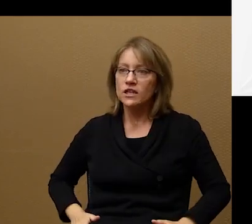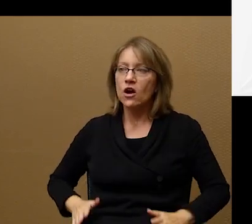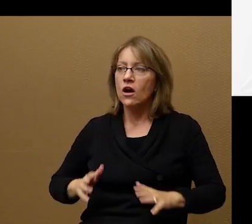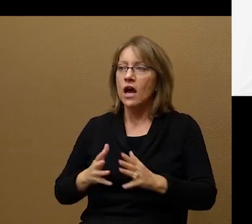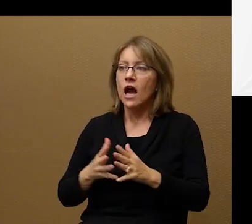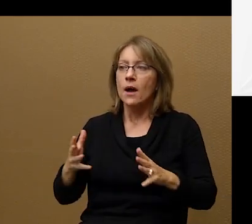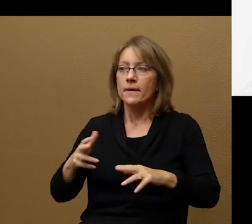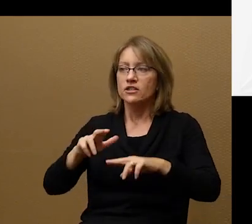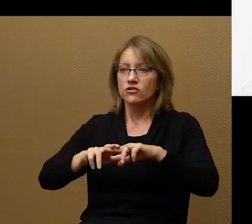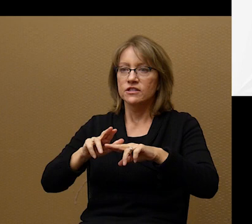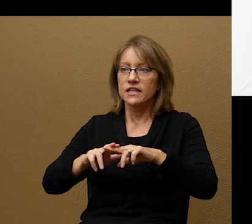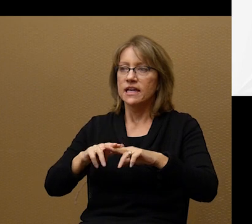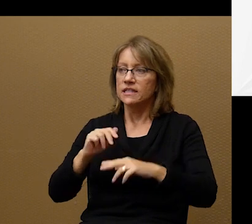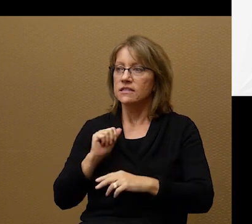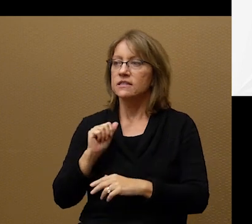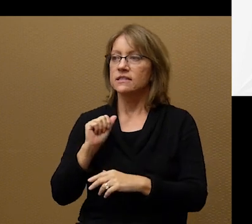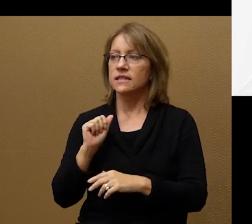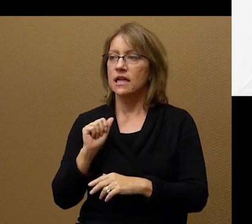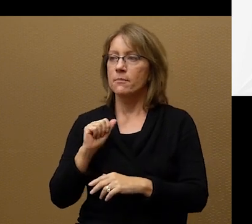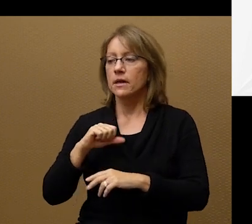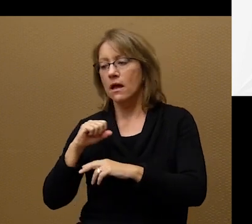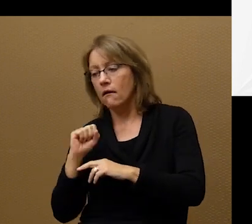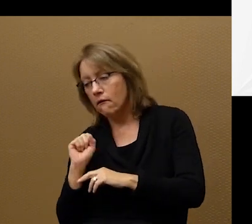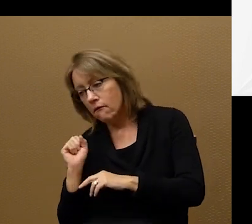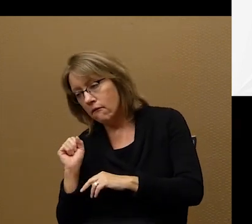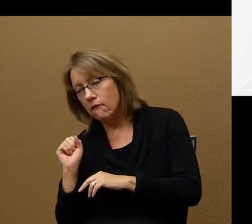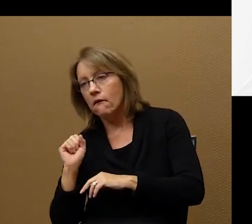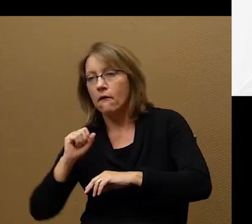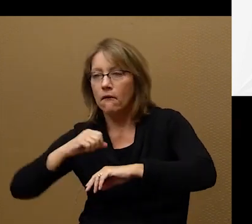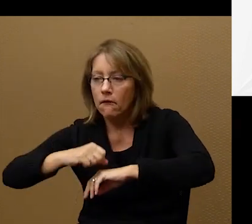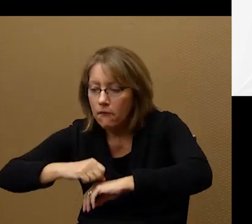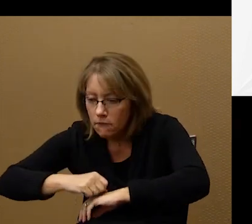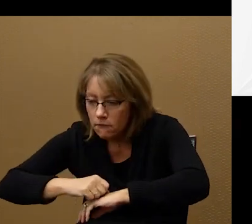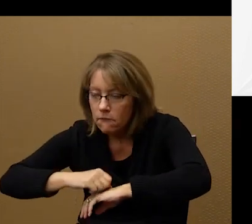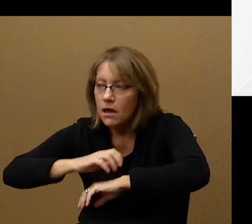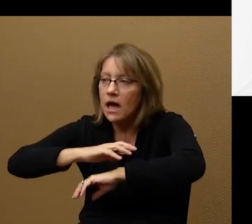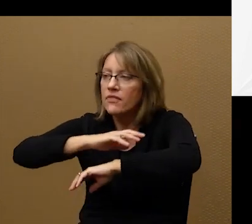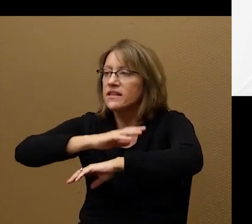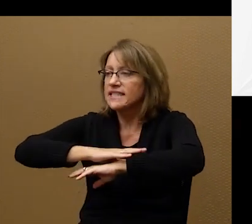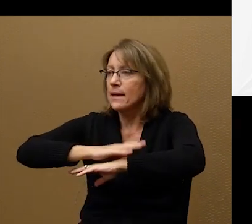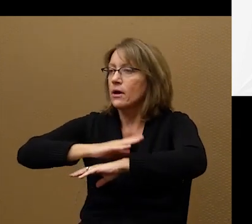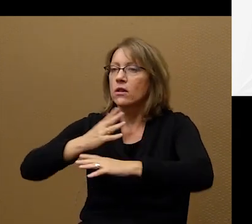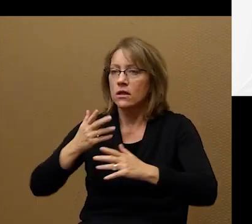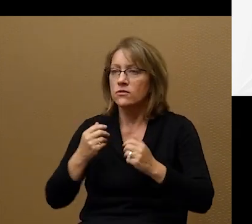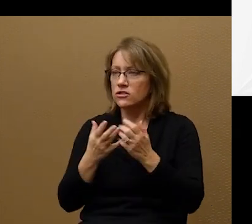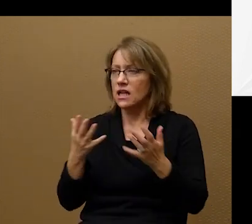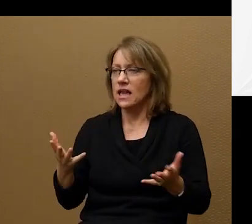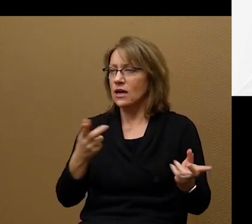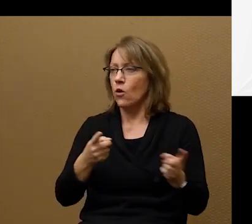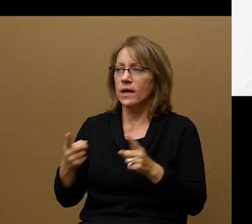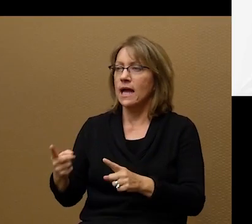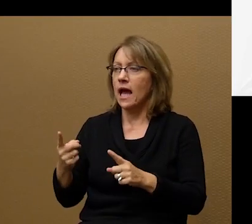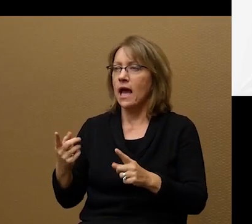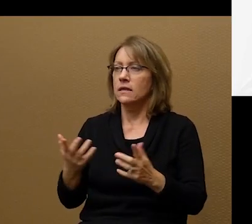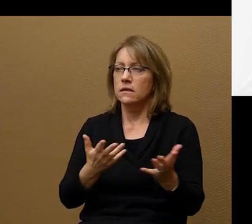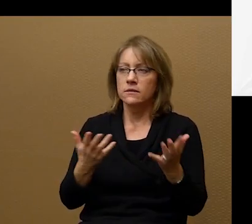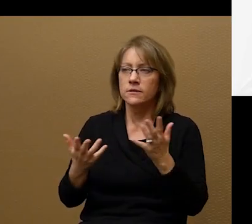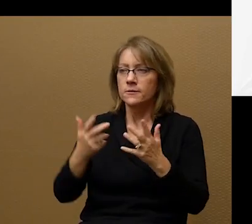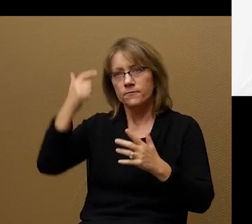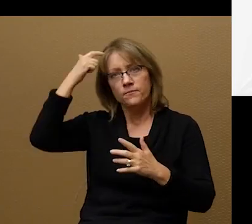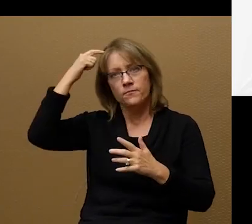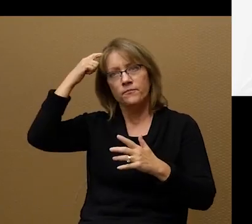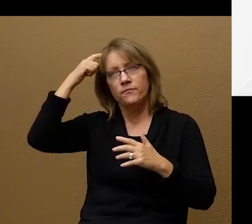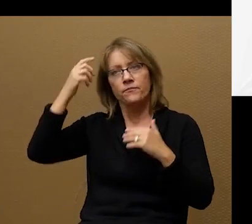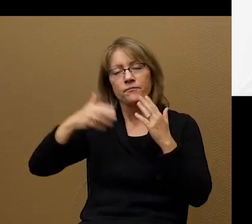on the chair, knows to sit up, not slouch, not lay on the table. We have a lot going on constantly, and our brains